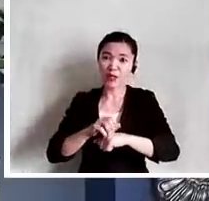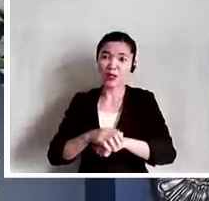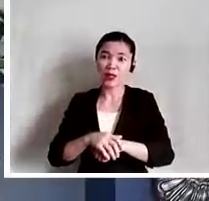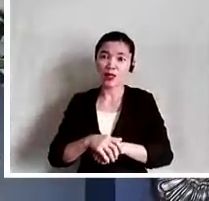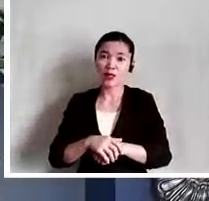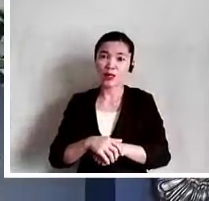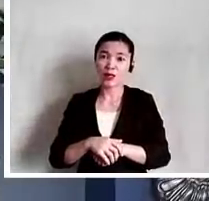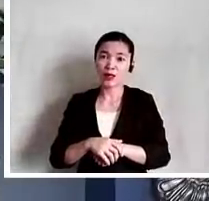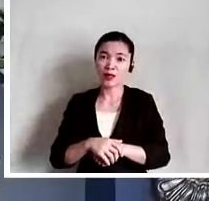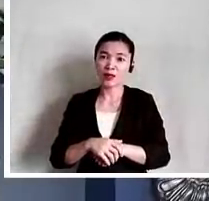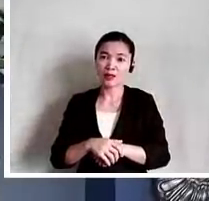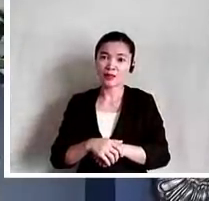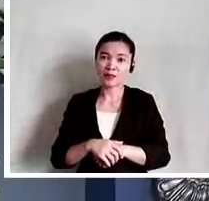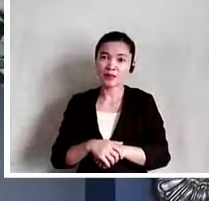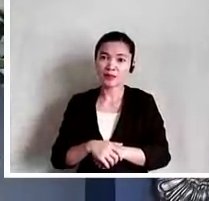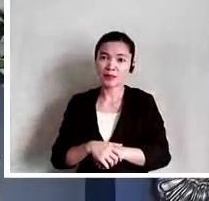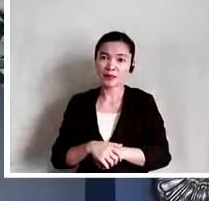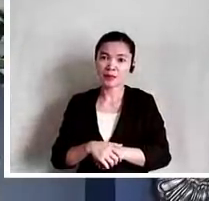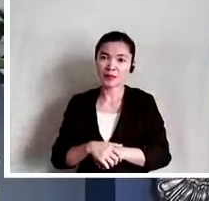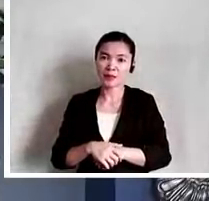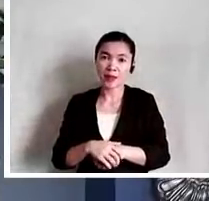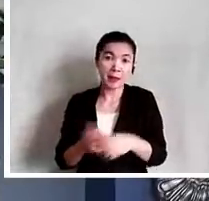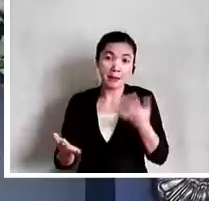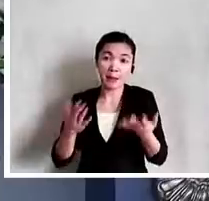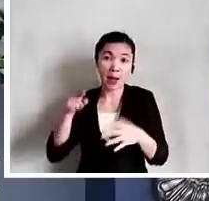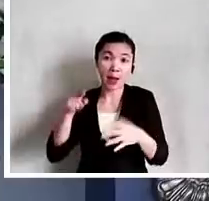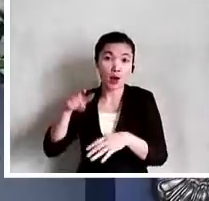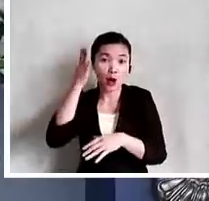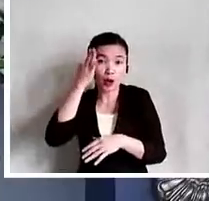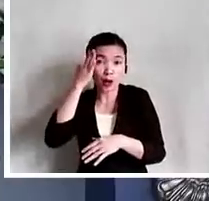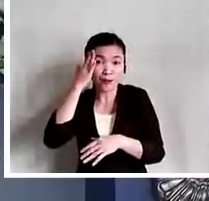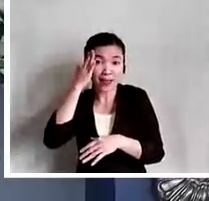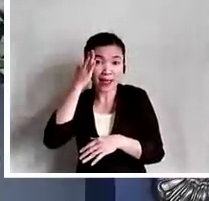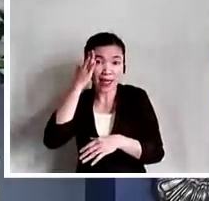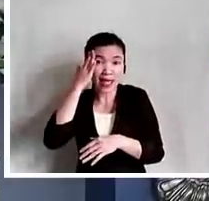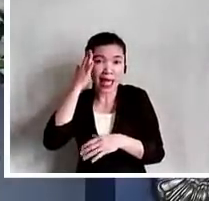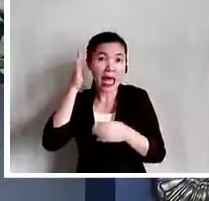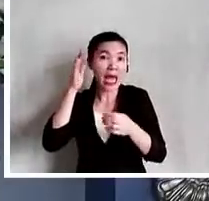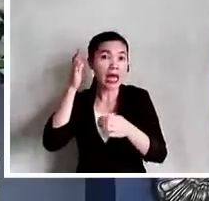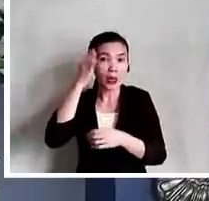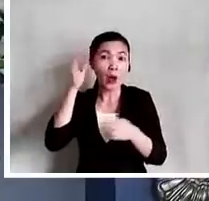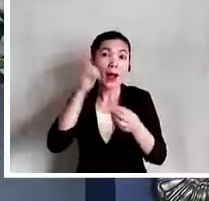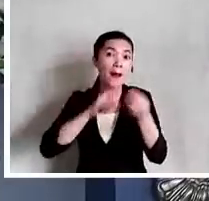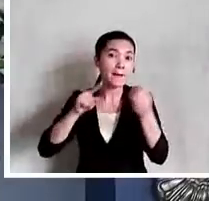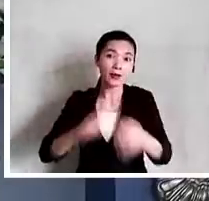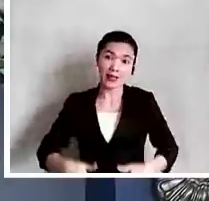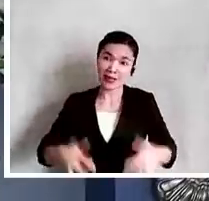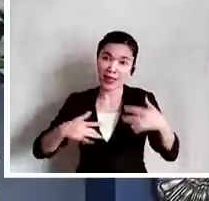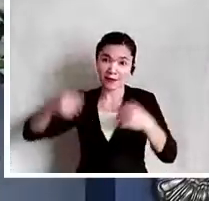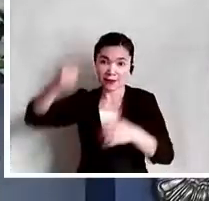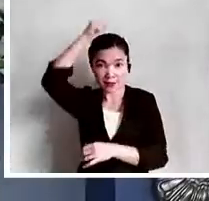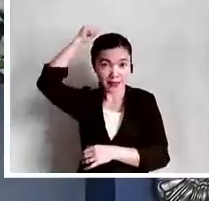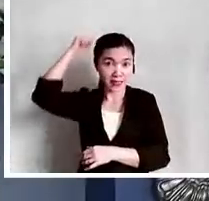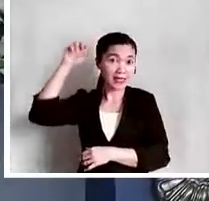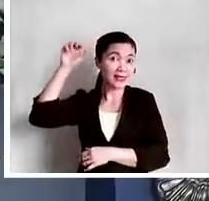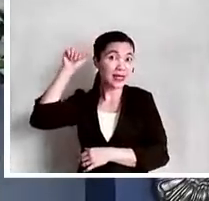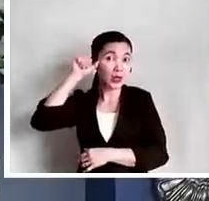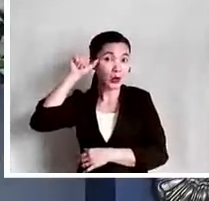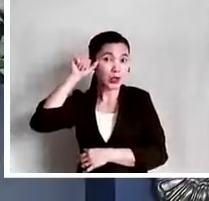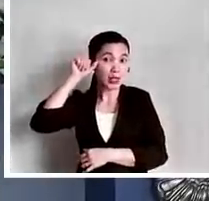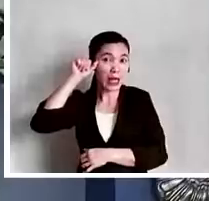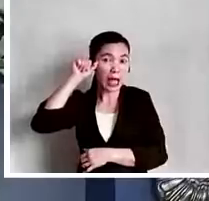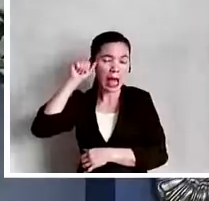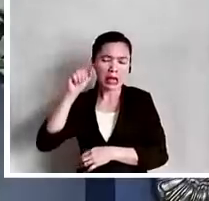have familiar with the life of Saint Augustine. Katong mga dalan na hiwi